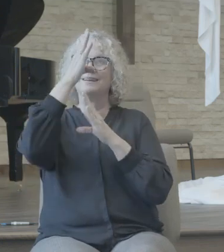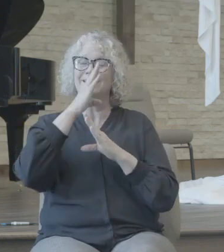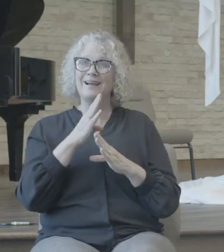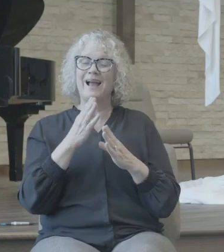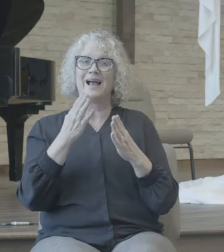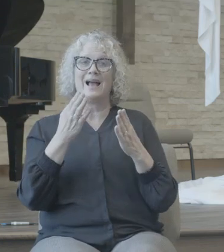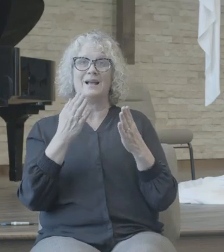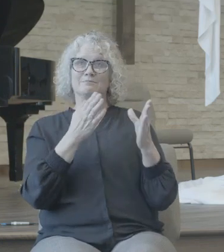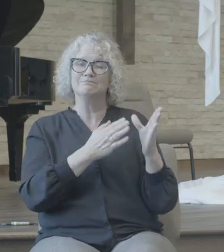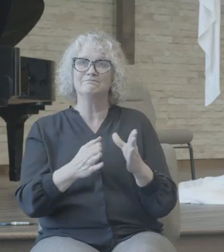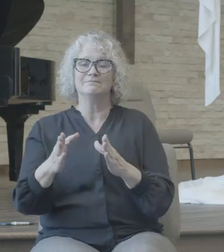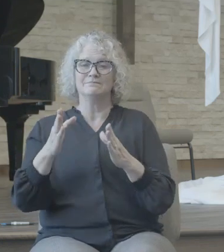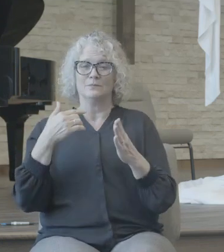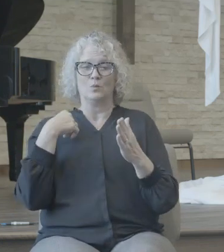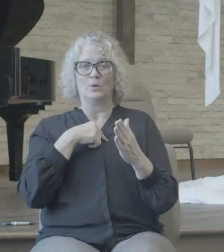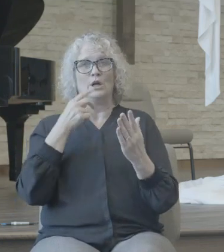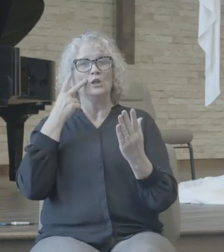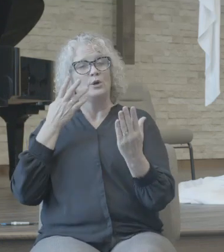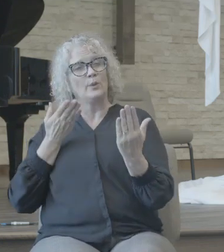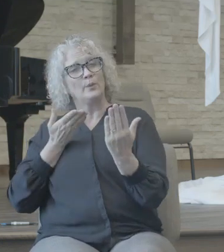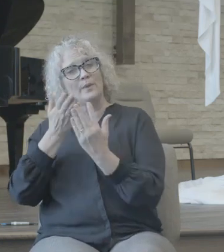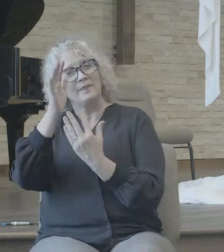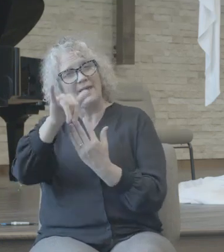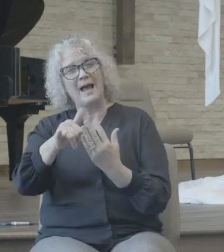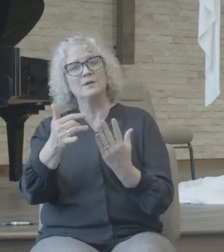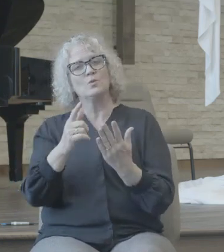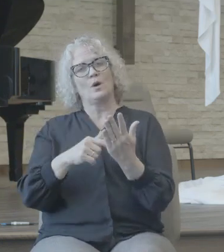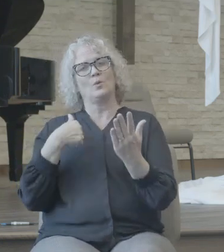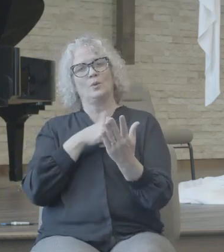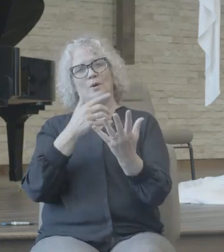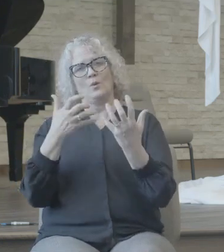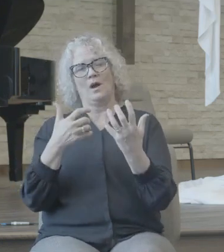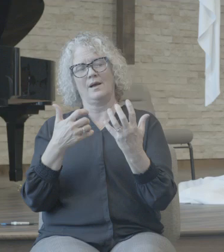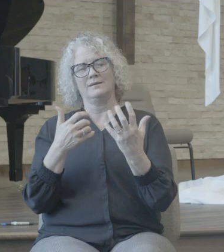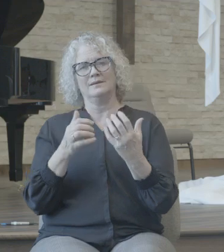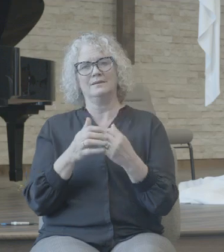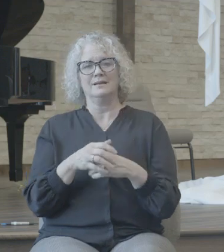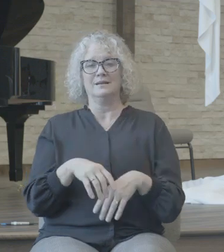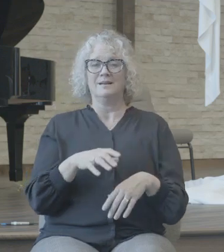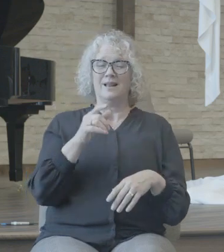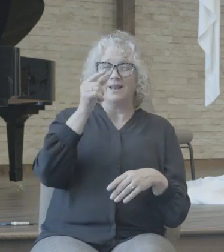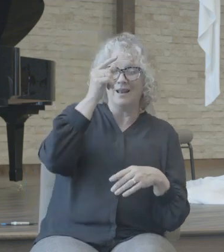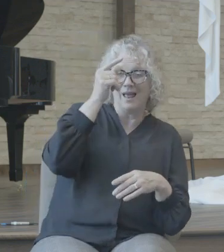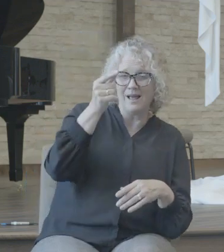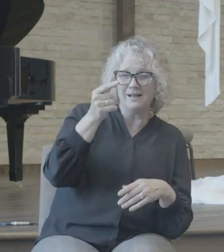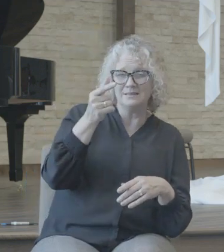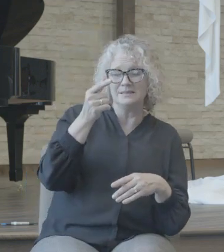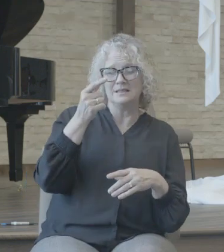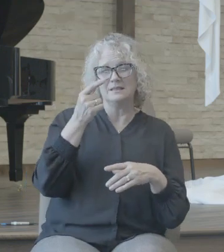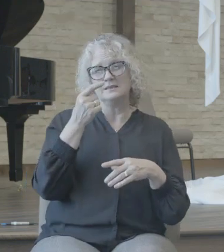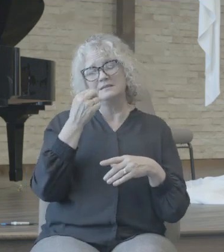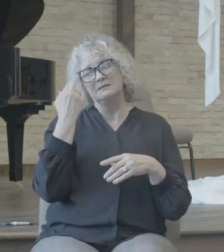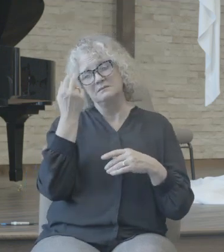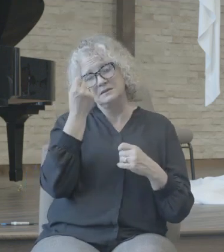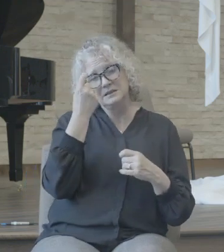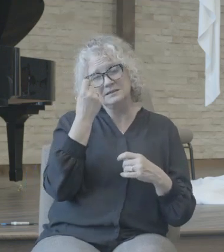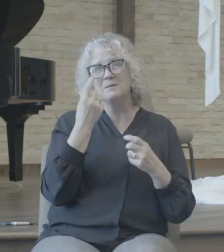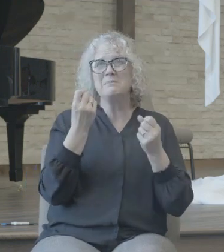want. That's what we desire. And when it comes to our logic and reason, there are many things about God and what the